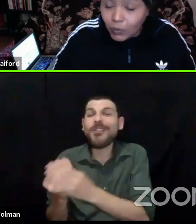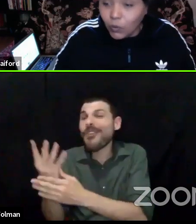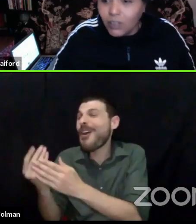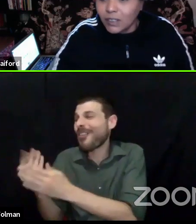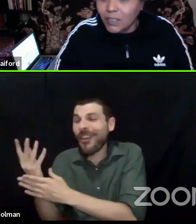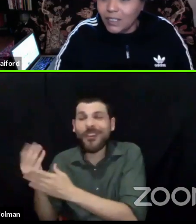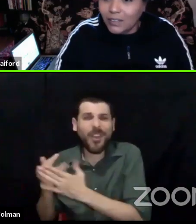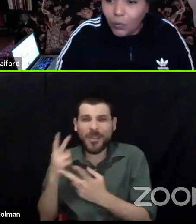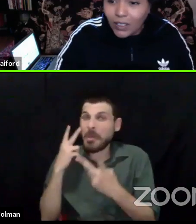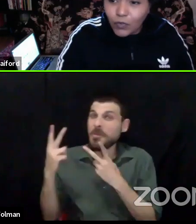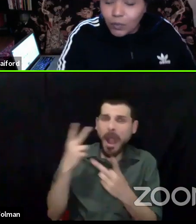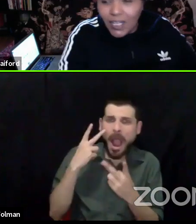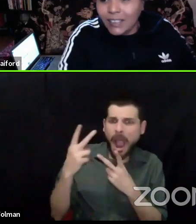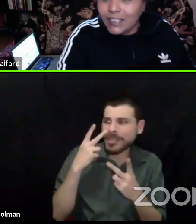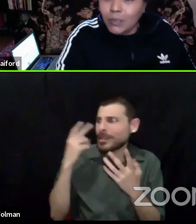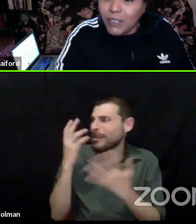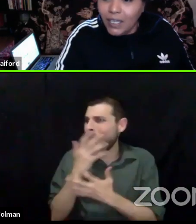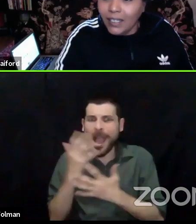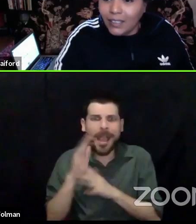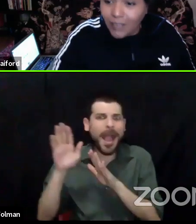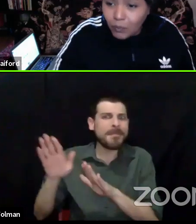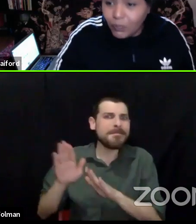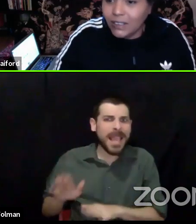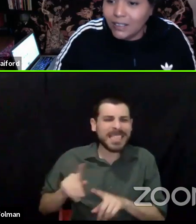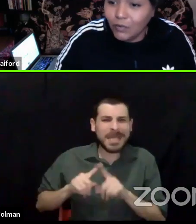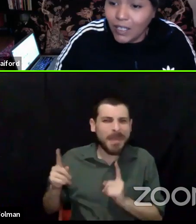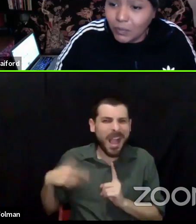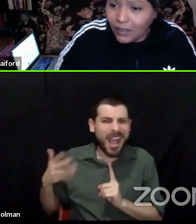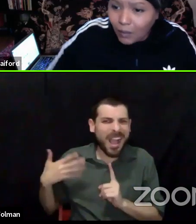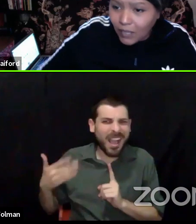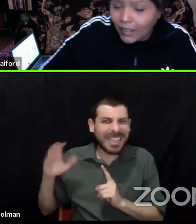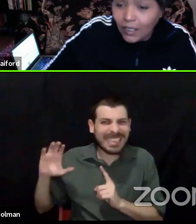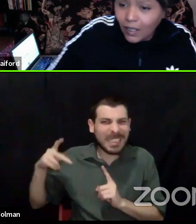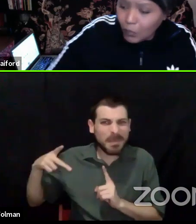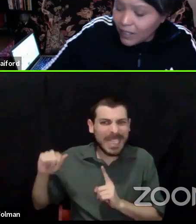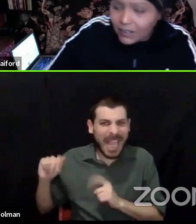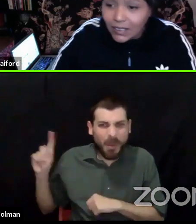in bewilderment, you know, working for a Black CPA, and I'm business development, and I'm